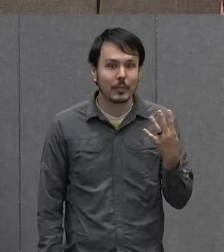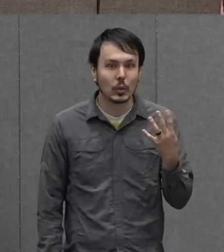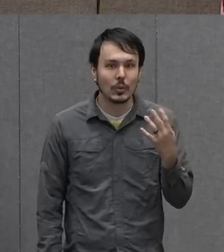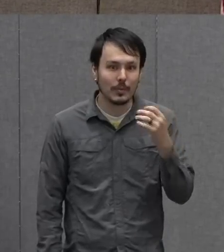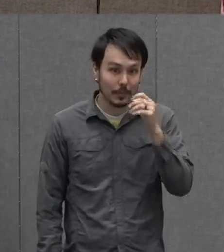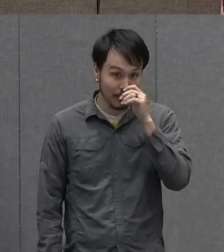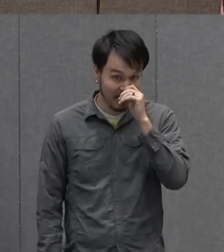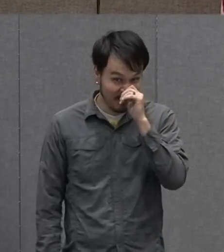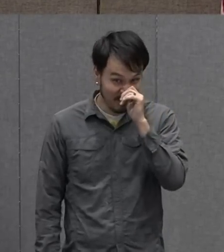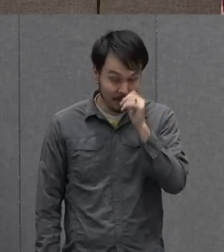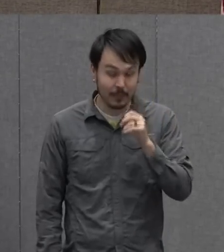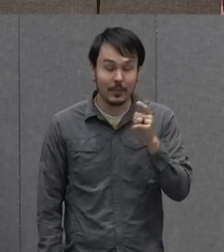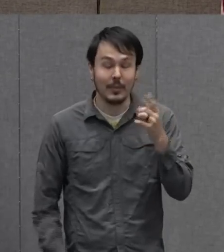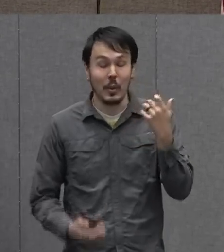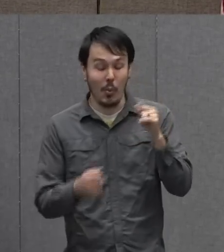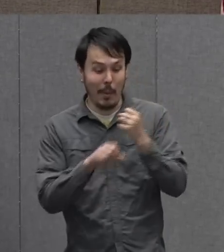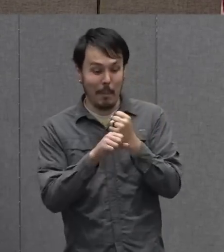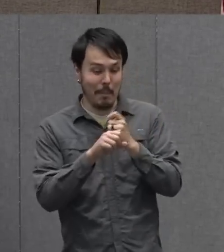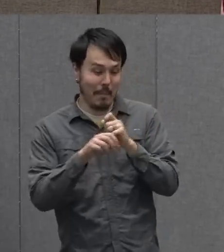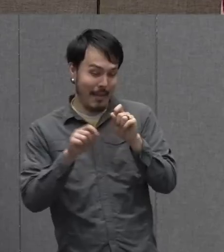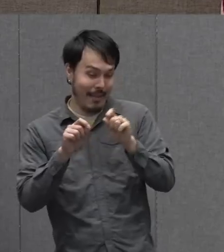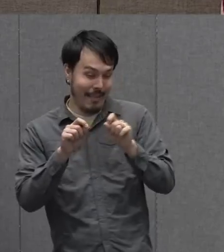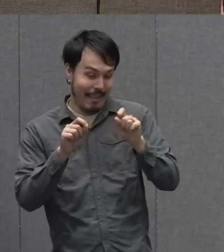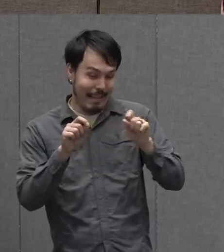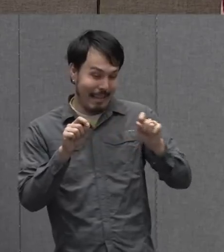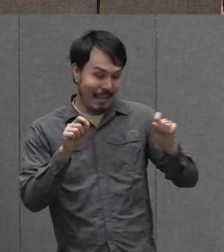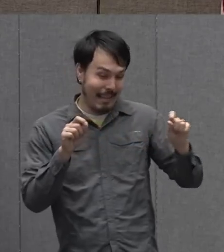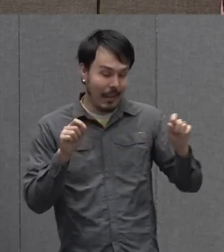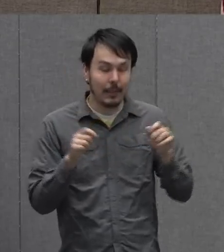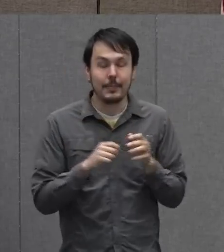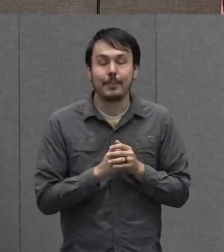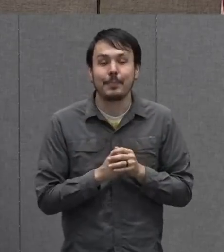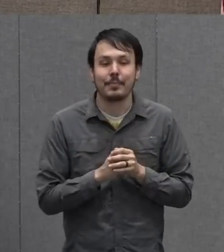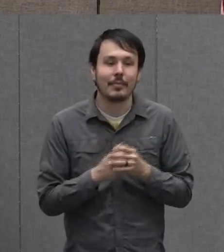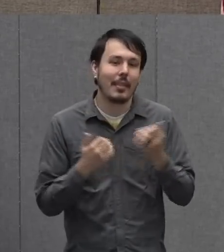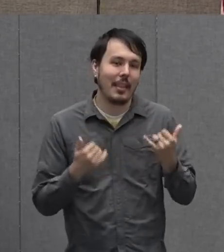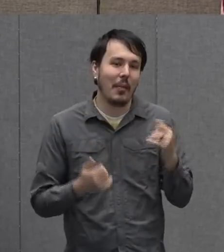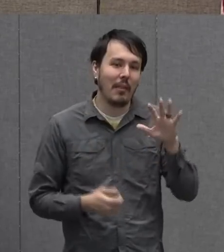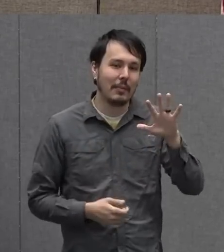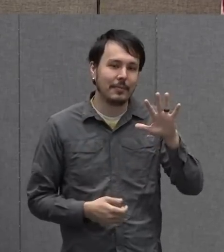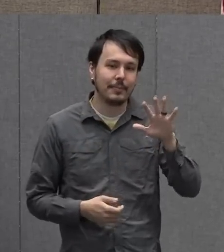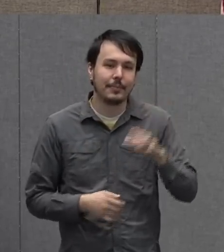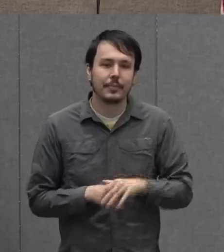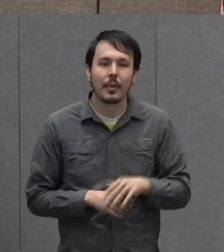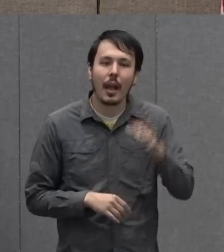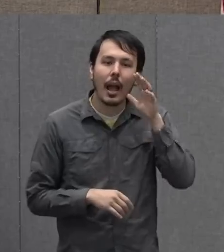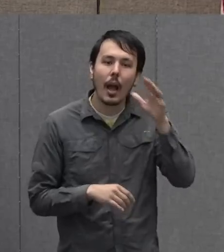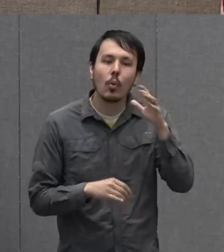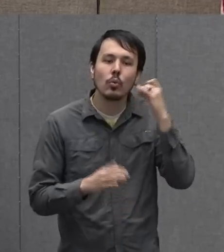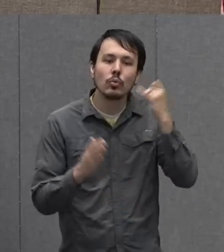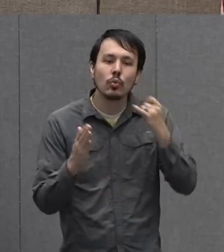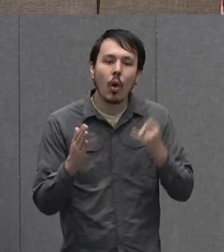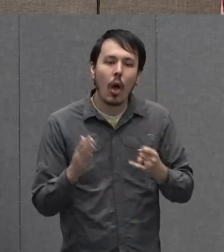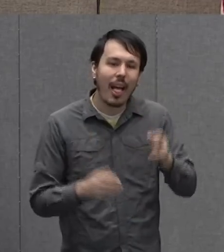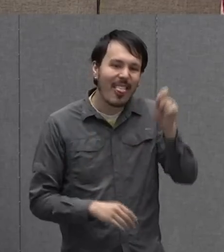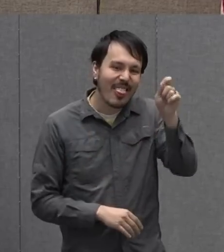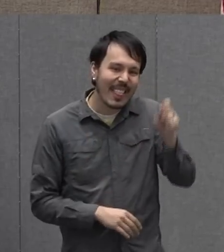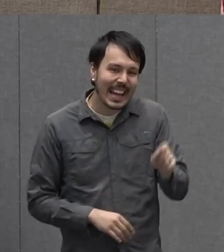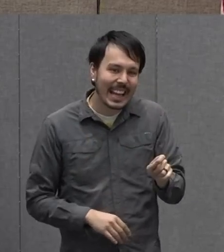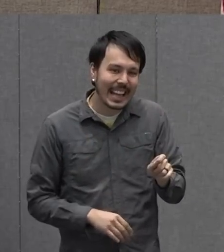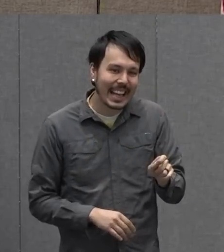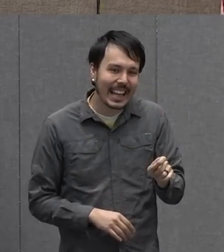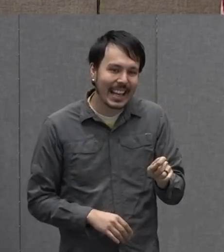Whoa, that one is very wobbly. 5. I'm going to draw a thinner